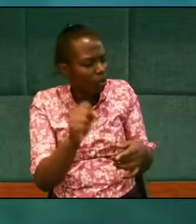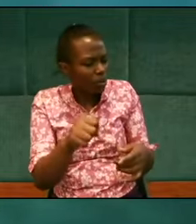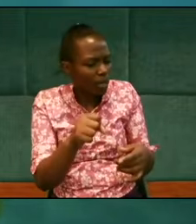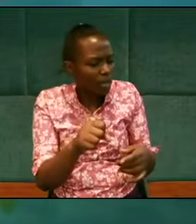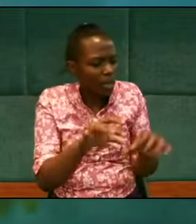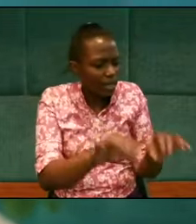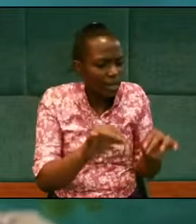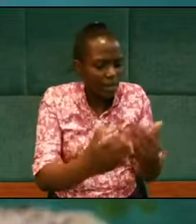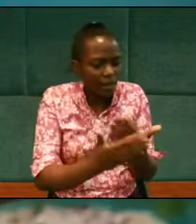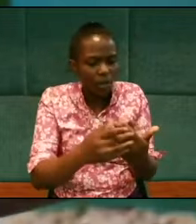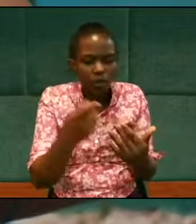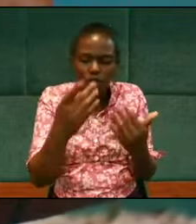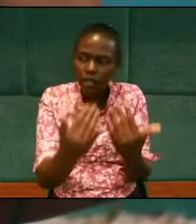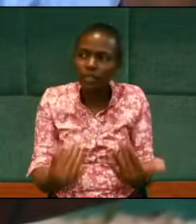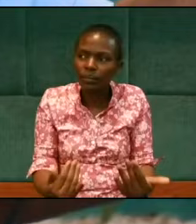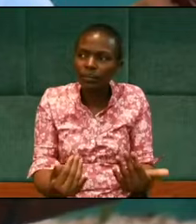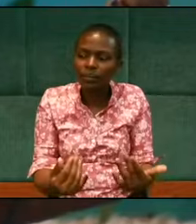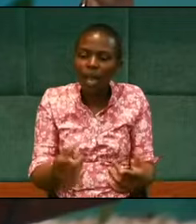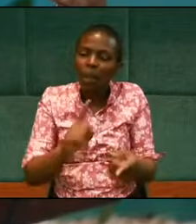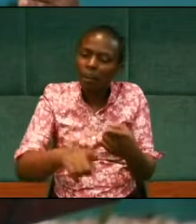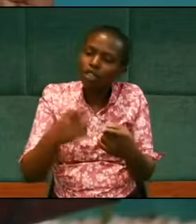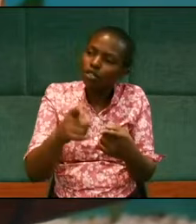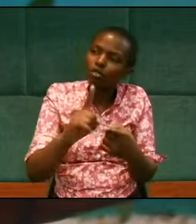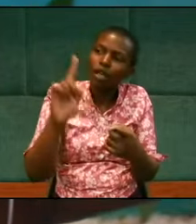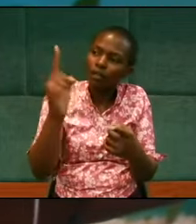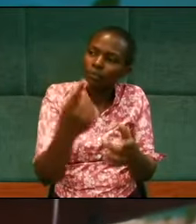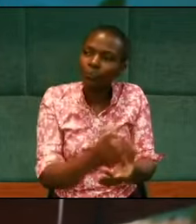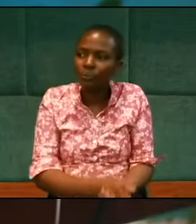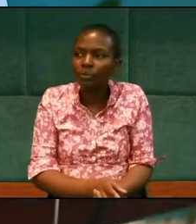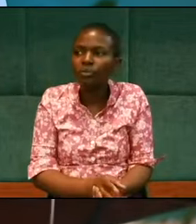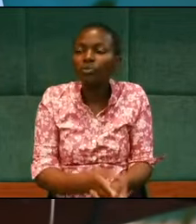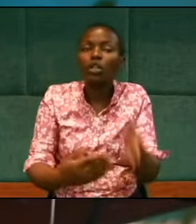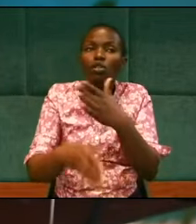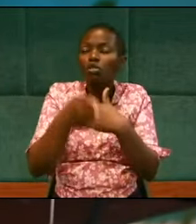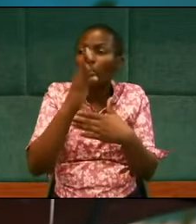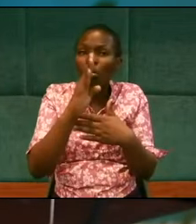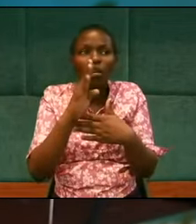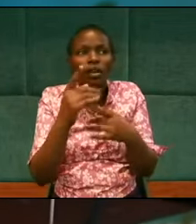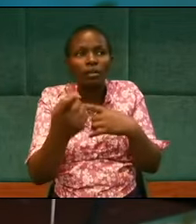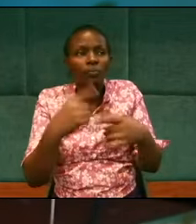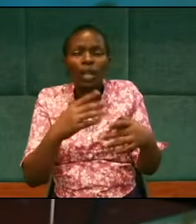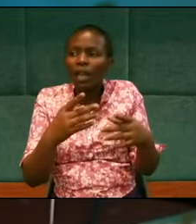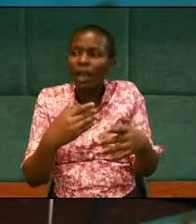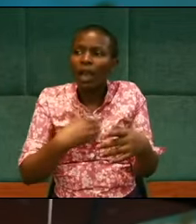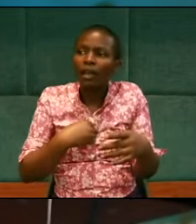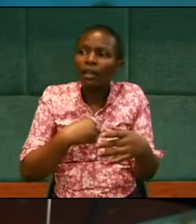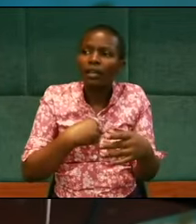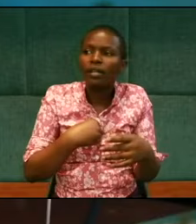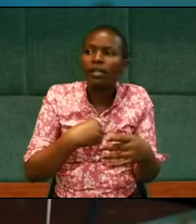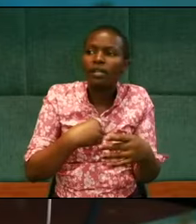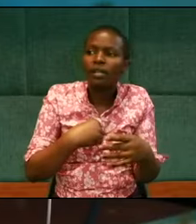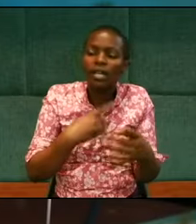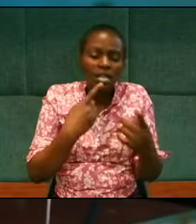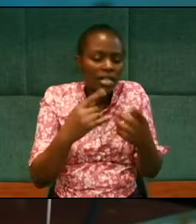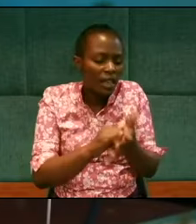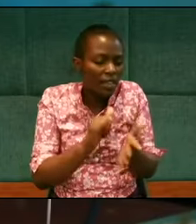yourself. But according to God's order of things, it gets to a place where they say, a man must